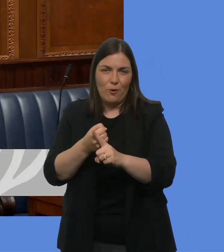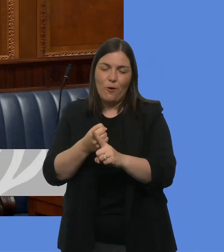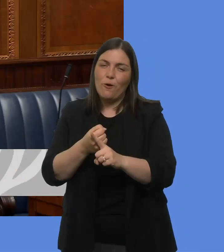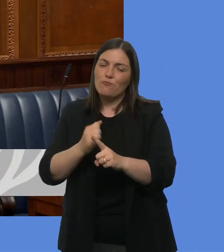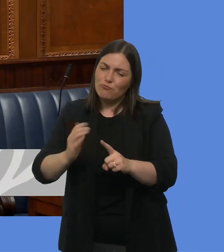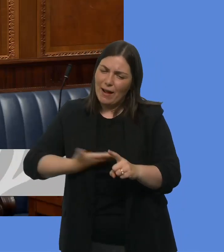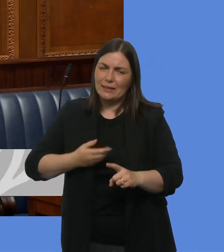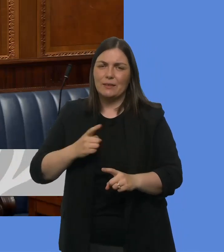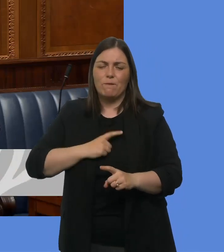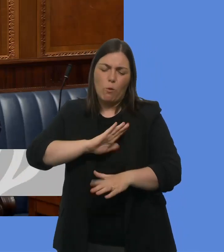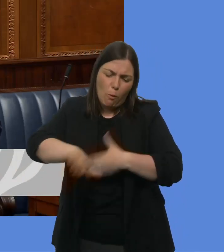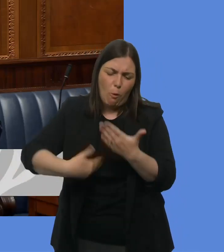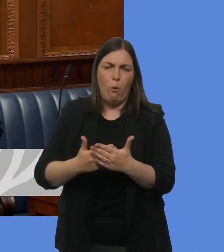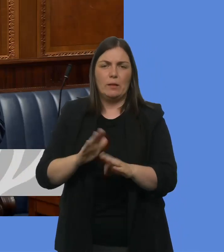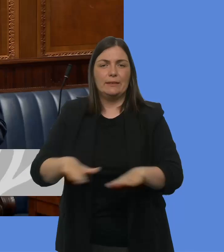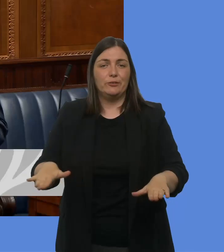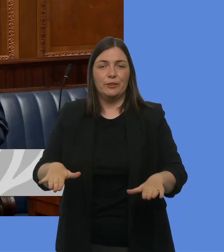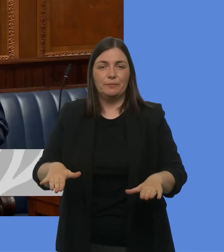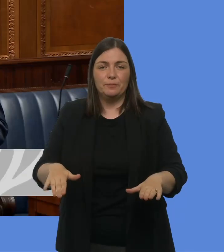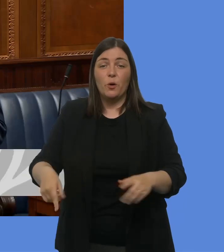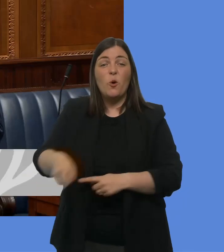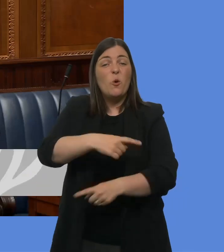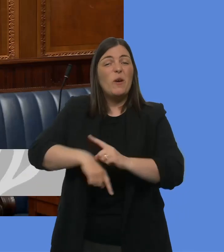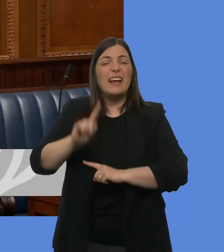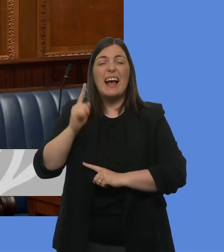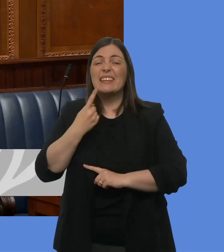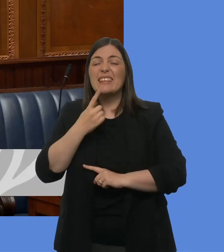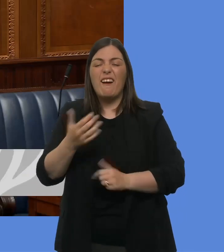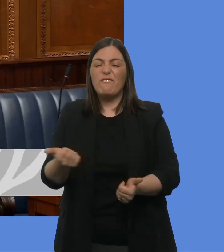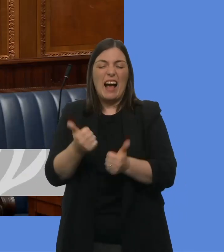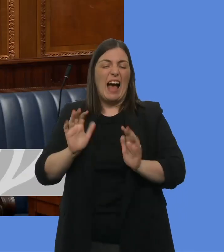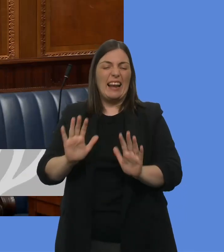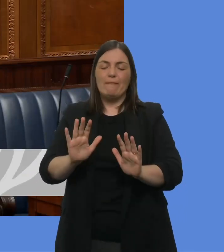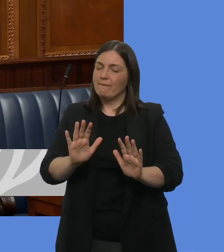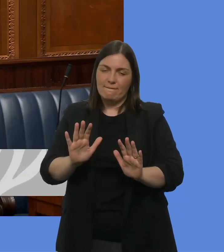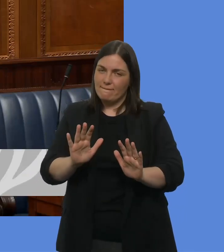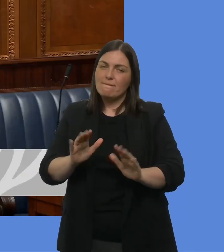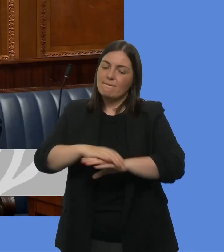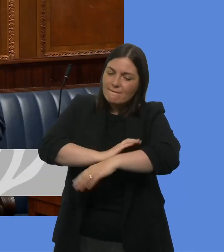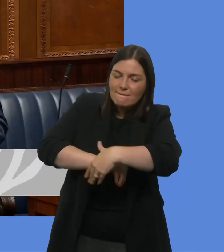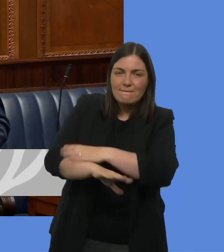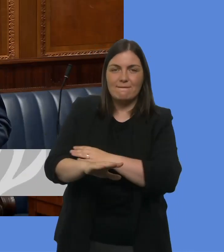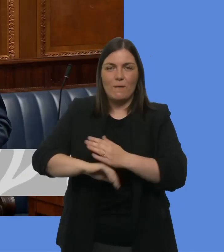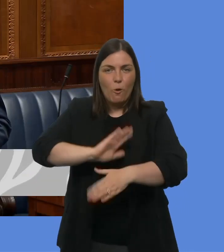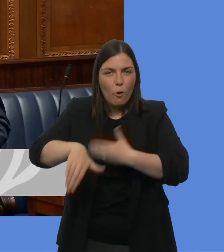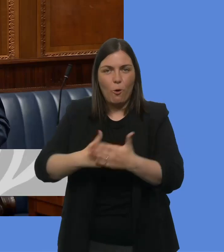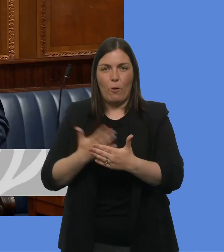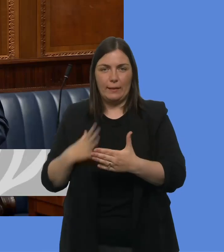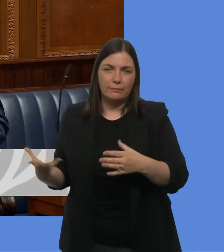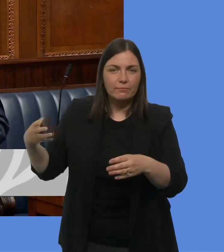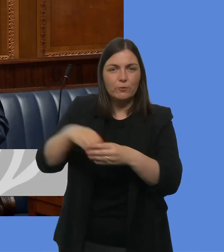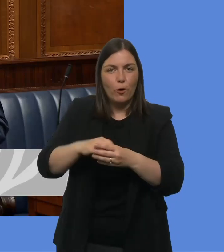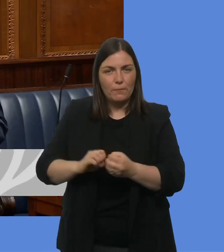said, we cannot be complacent. Each one of us has a role to play in shaping a more inclusive education